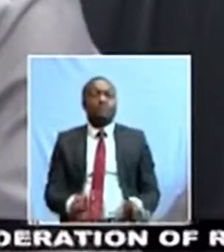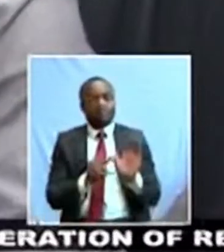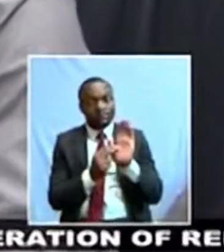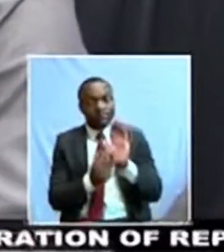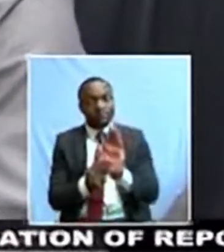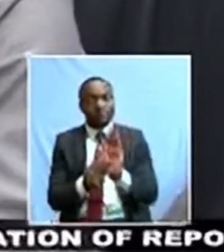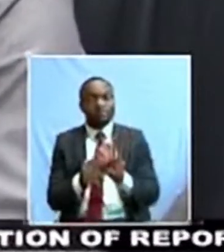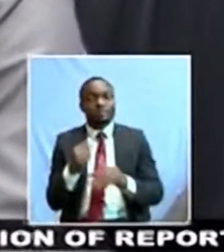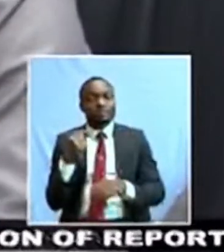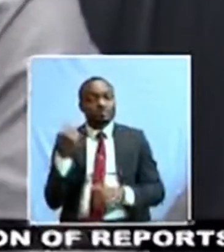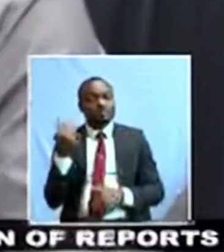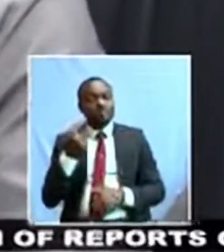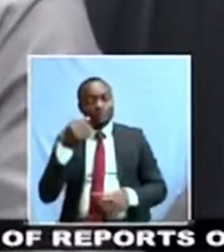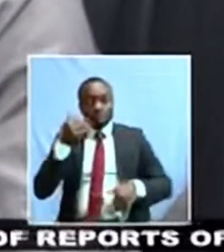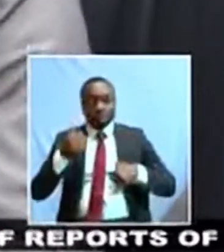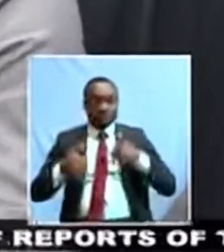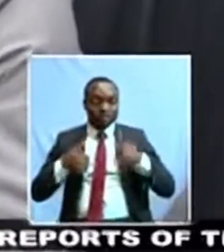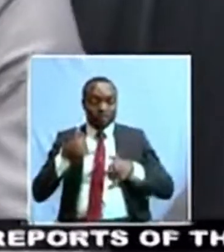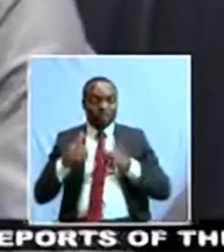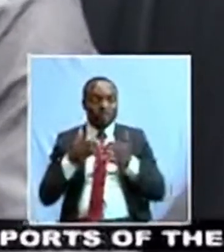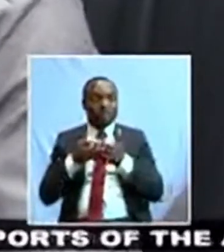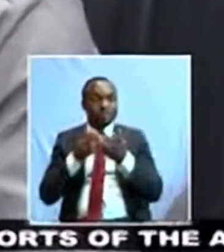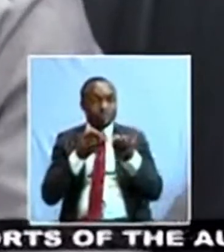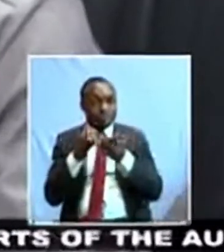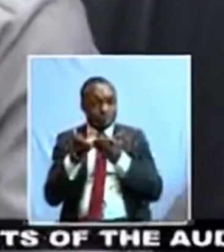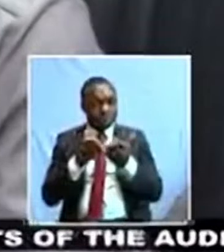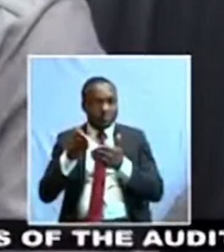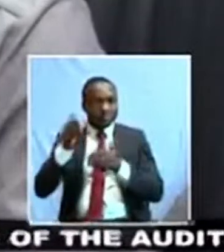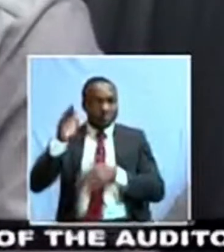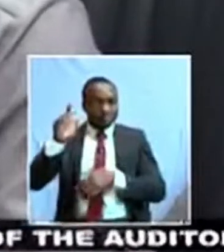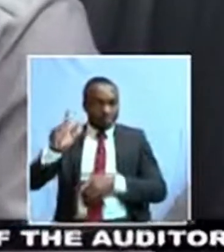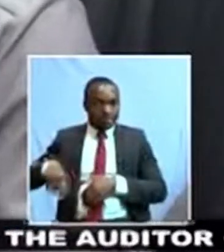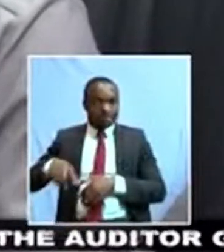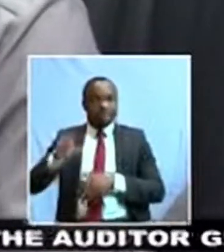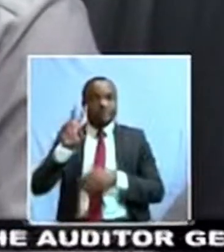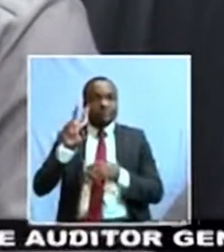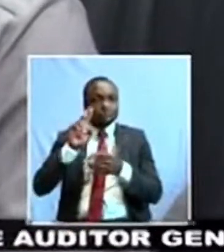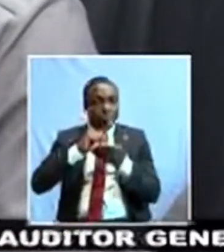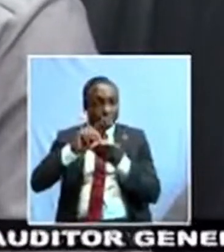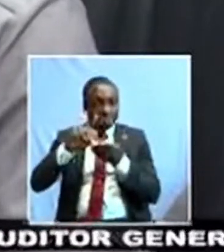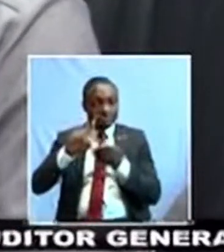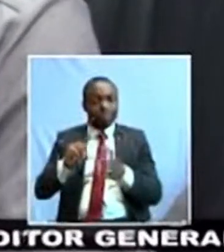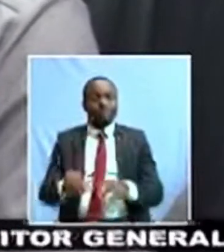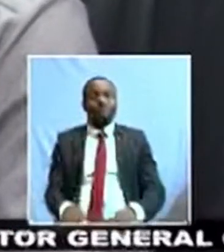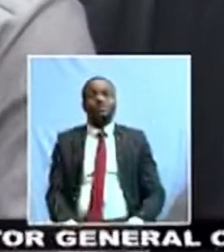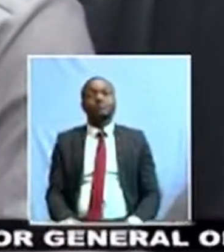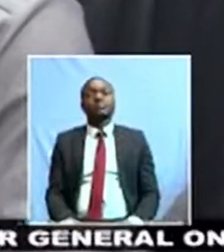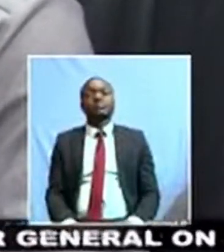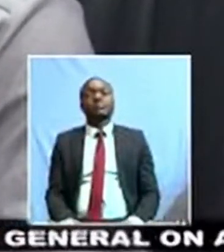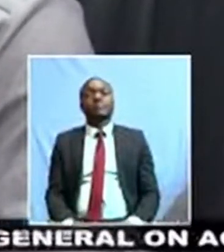they have only enjoyed this service in the last 2 weeks or so.